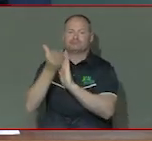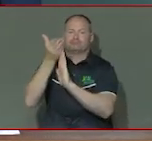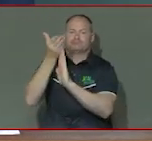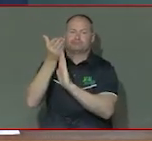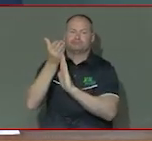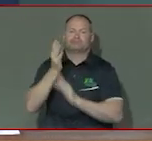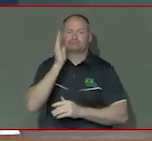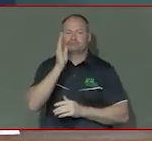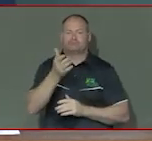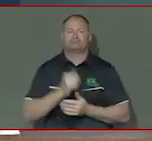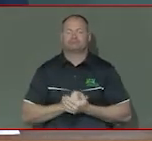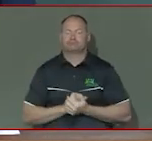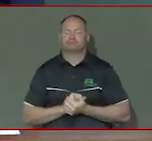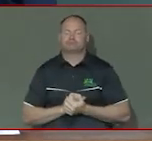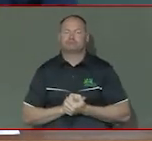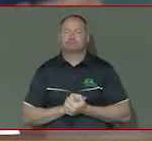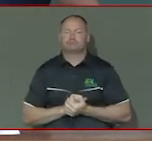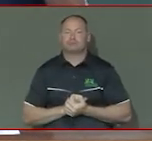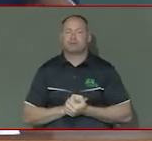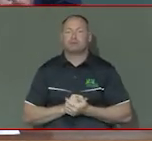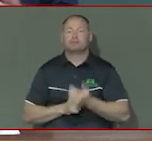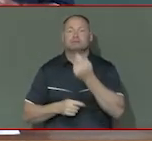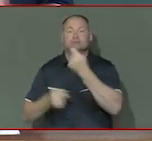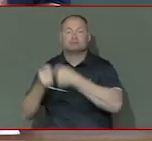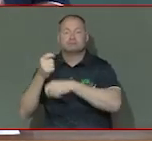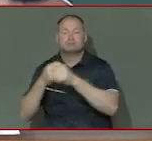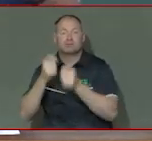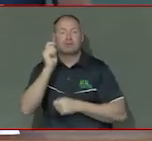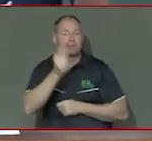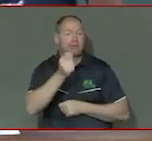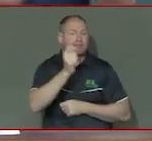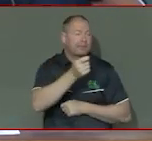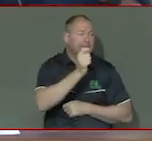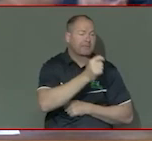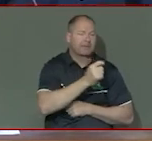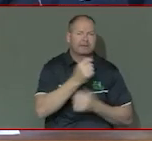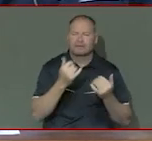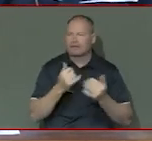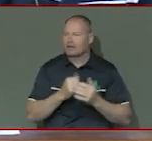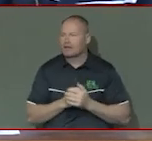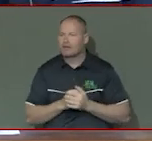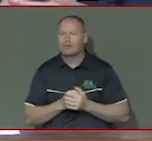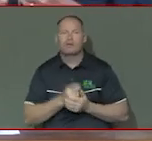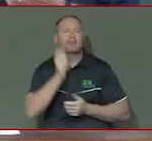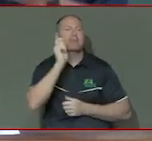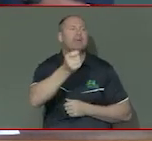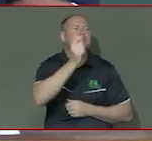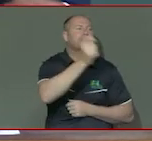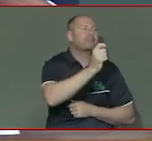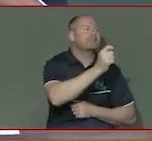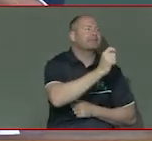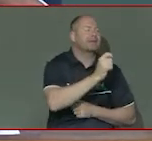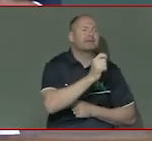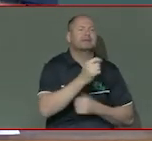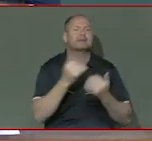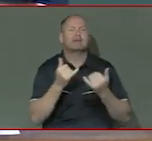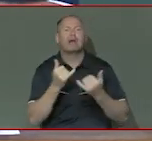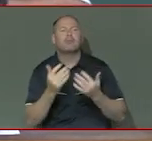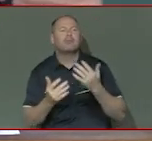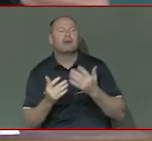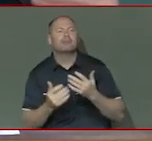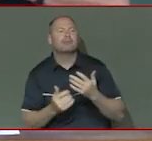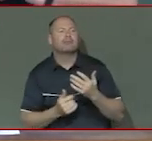They look, if they see it was the expenses, then they can go and inspect all of their expenses and see which one of